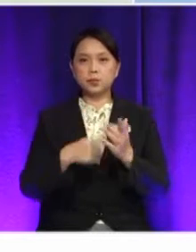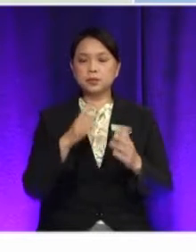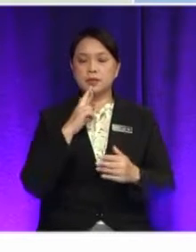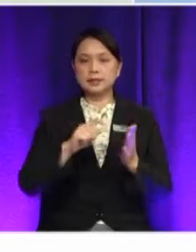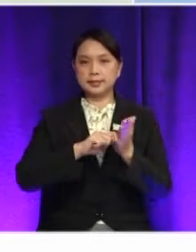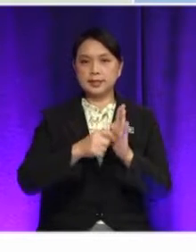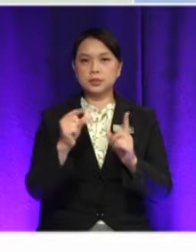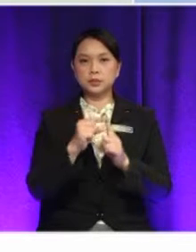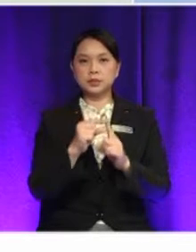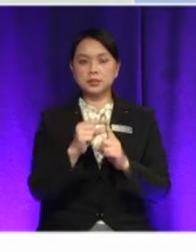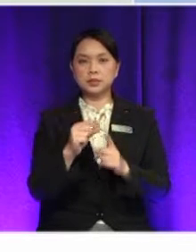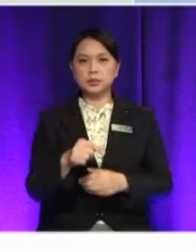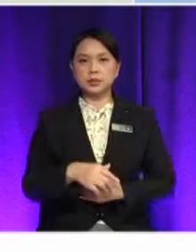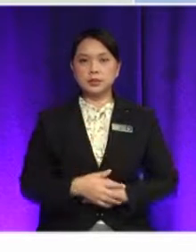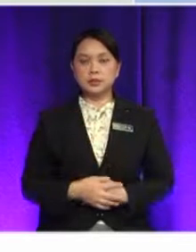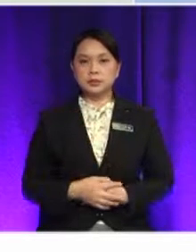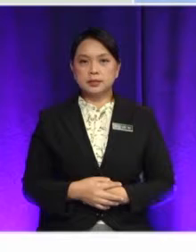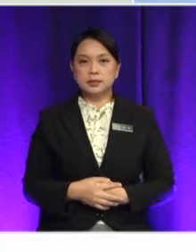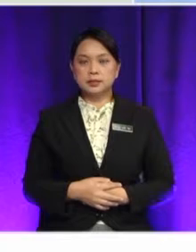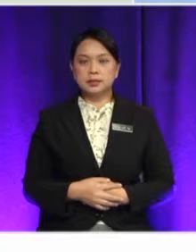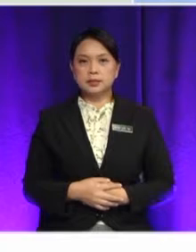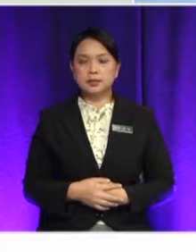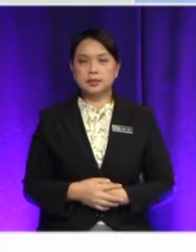keywords, Soleha? The keywords